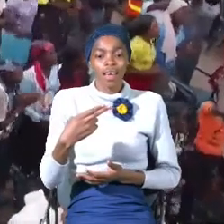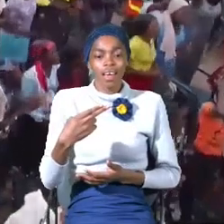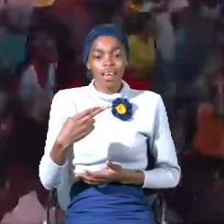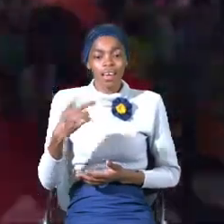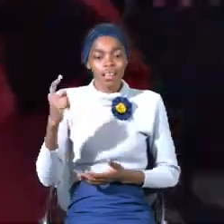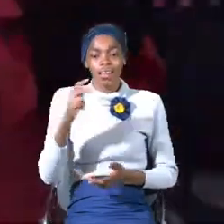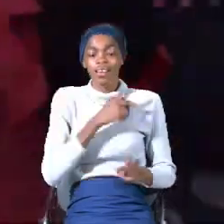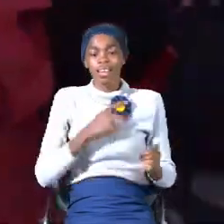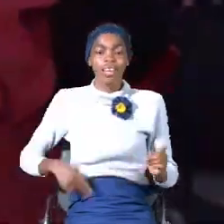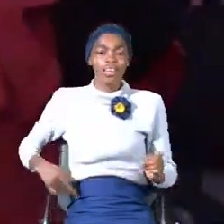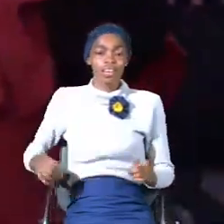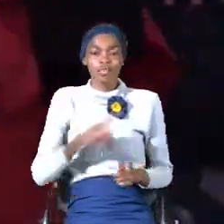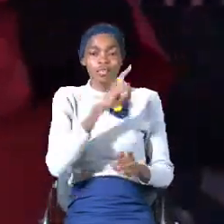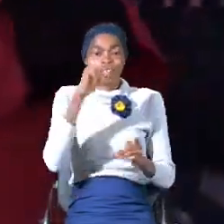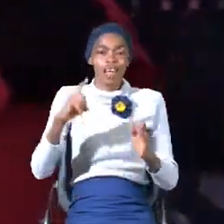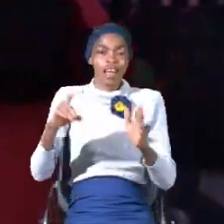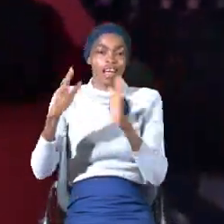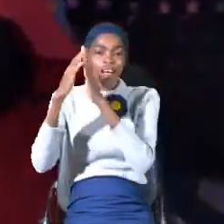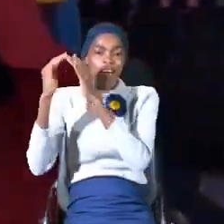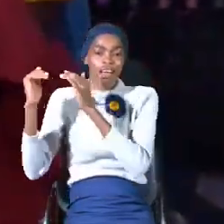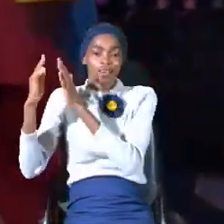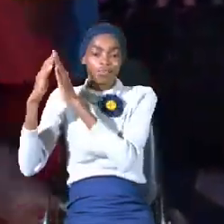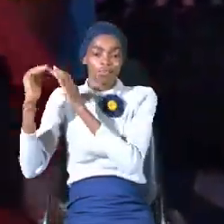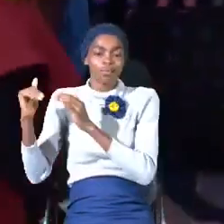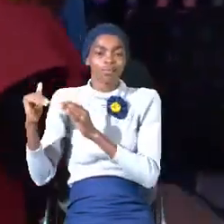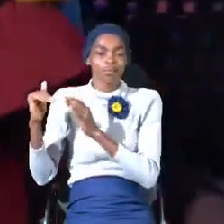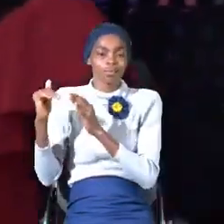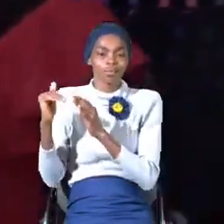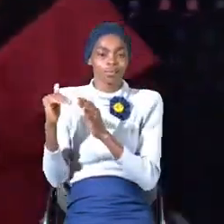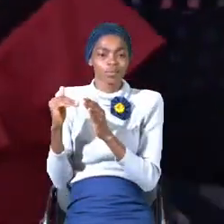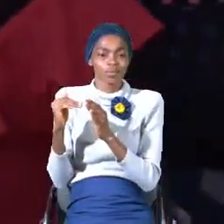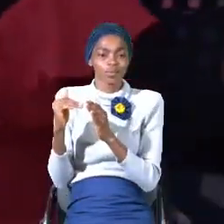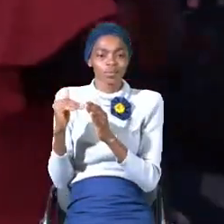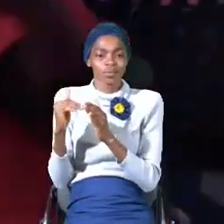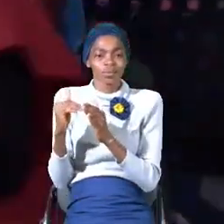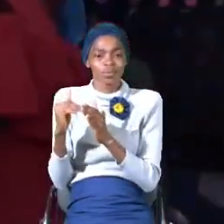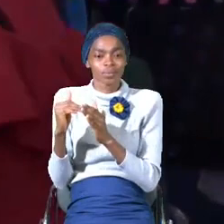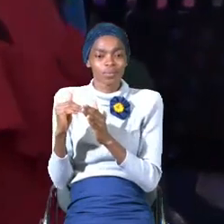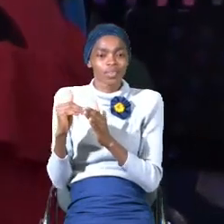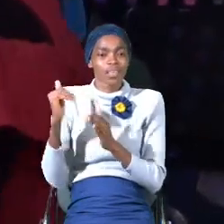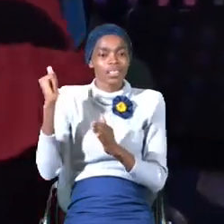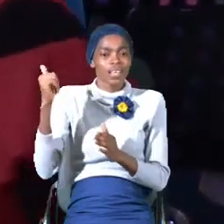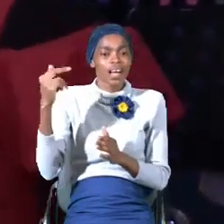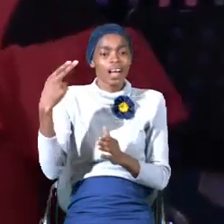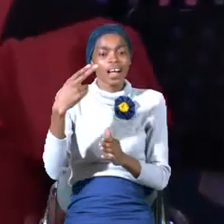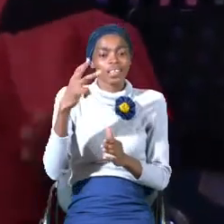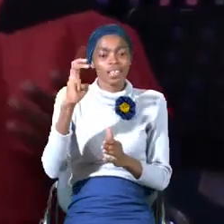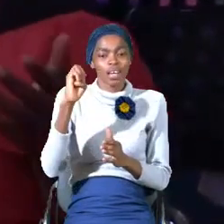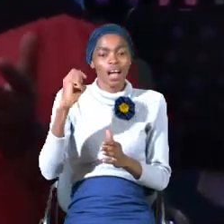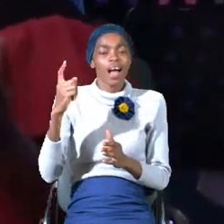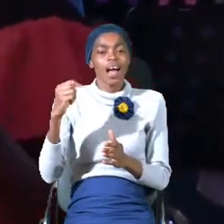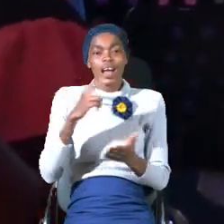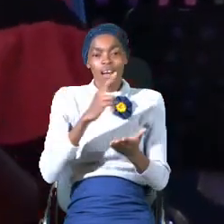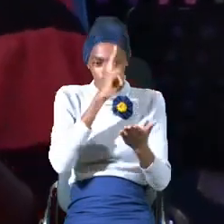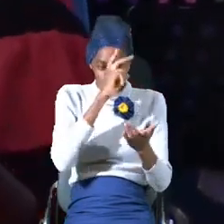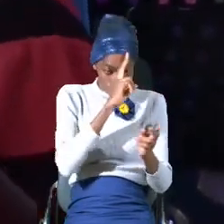Yahweh, the King of Zion. Extol him who writes on the clouds by his name, Yah. Yah the Hallowed One. Yah the